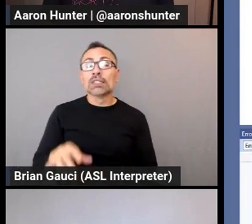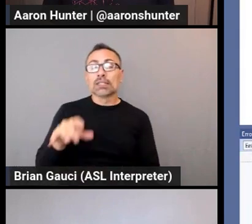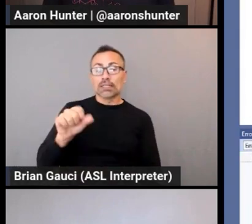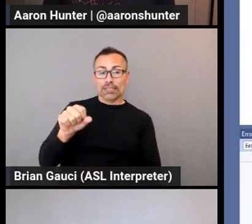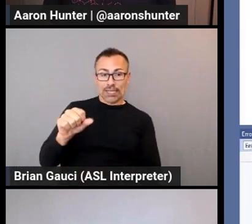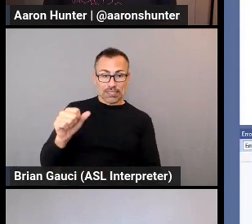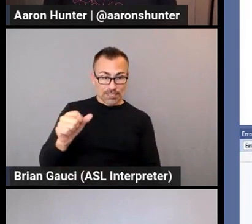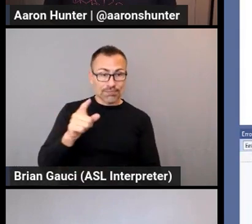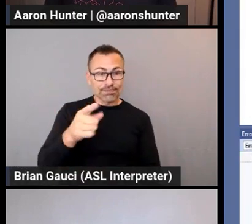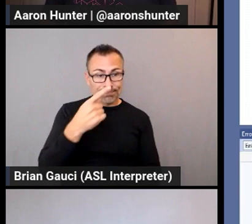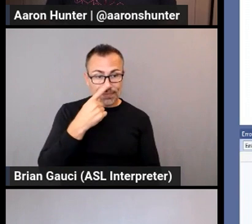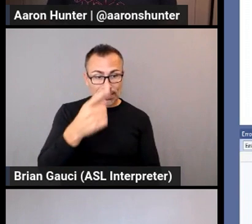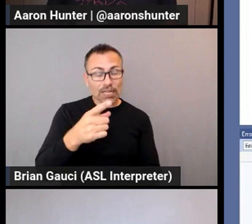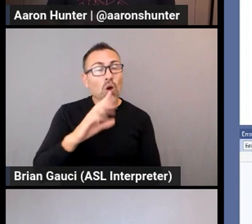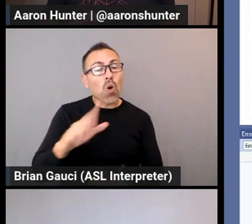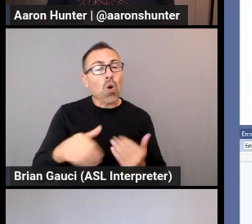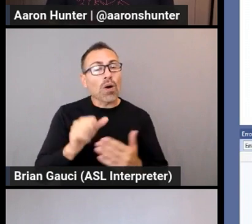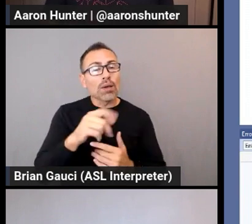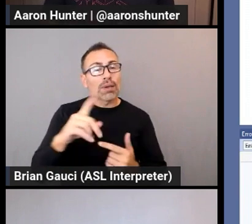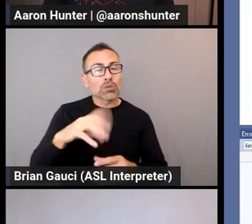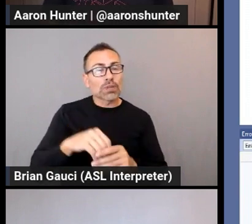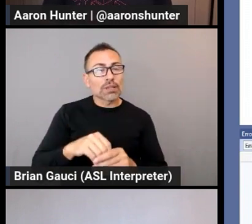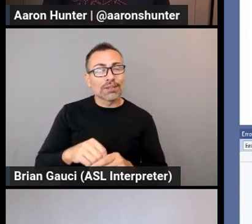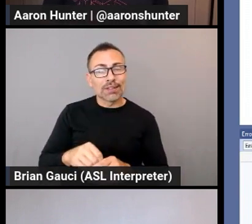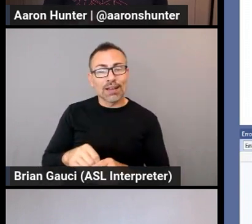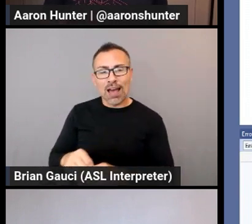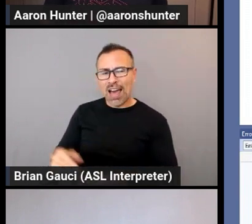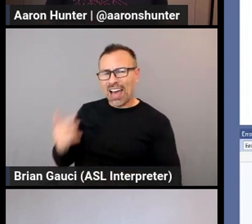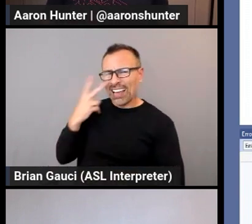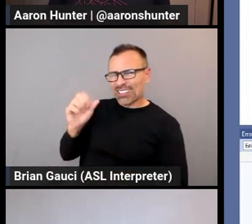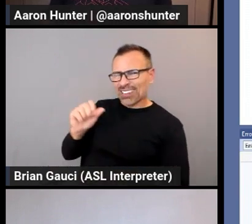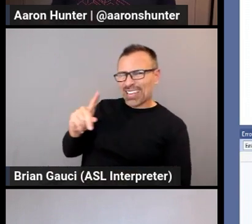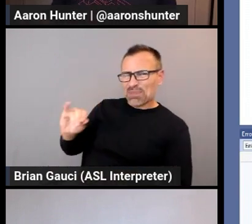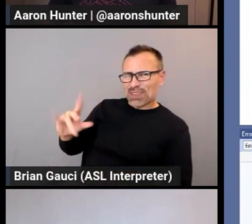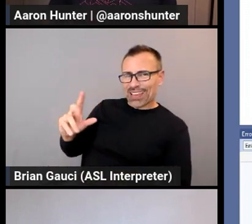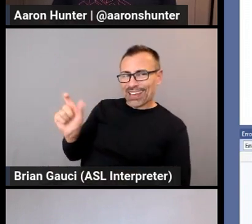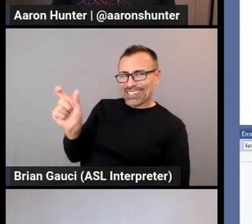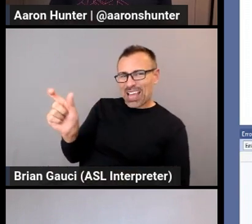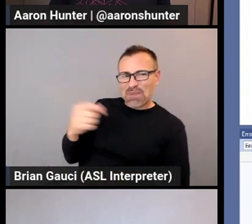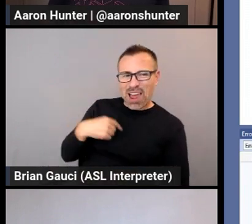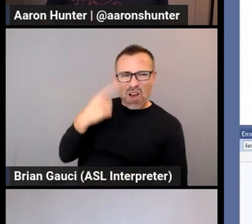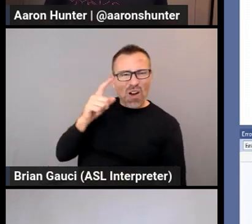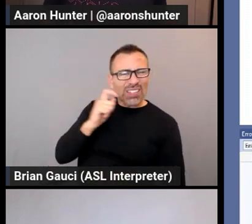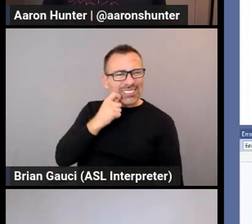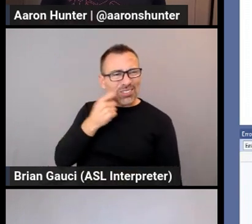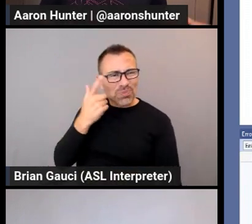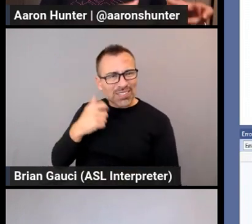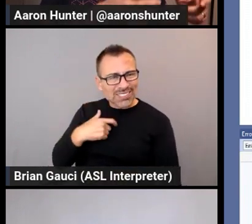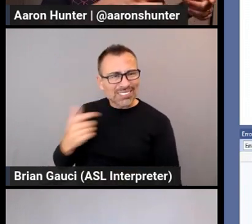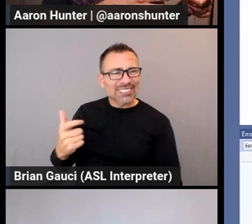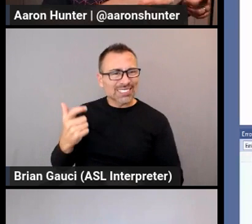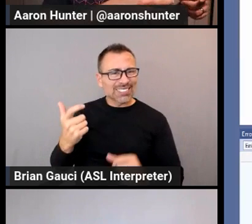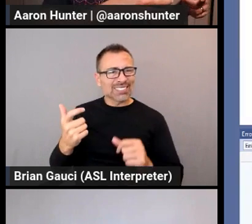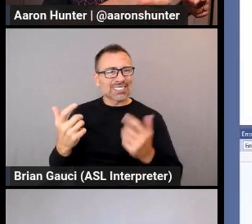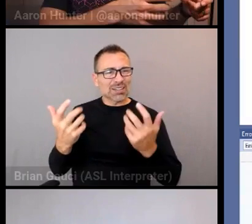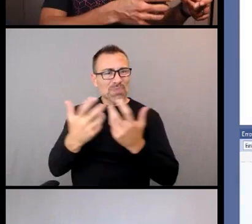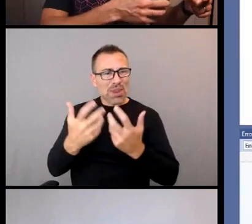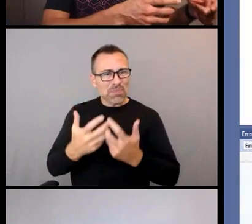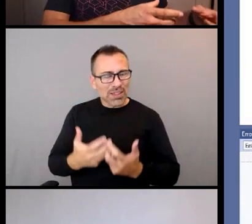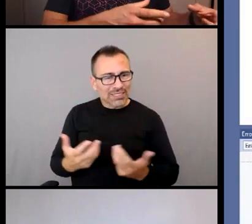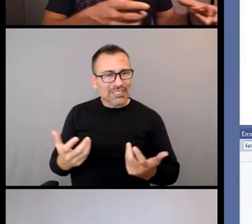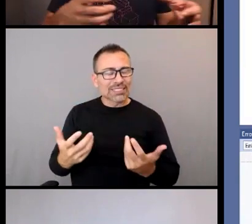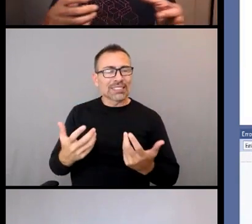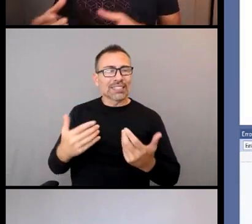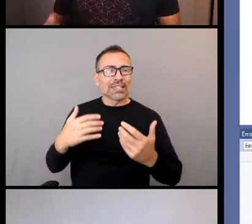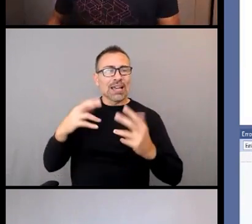the application. I saw the APIs tab, and I thought that's pretty cool, because this compatibility assessment is breaking things down from not